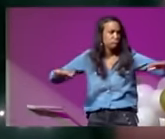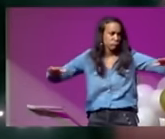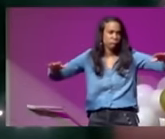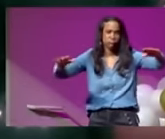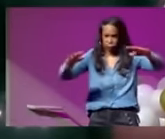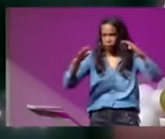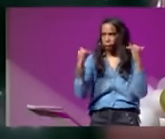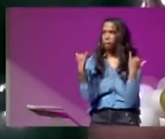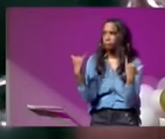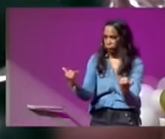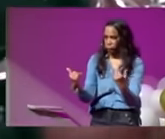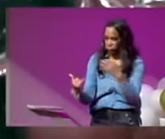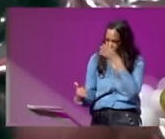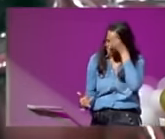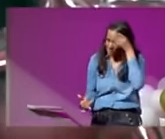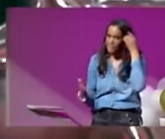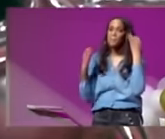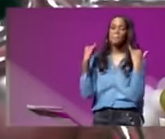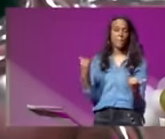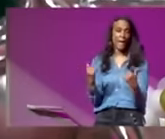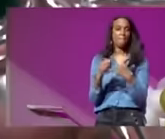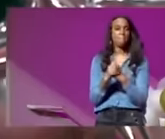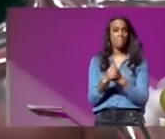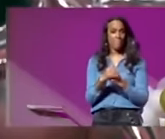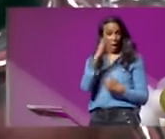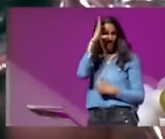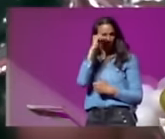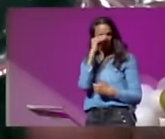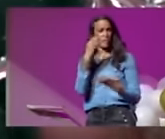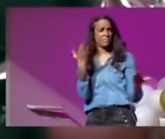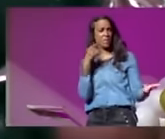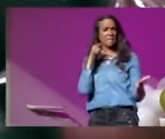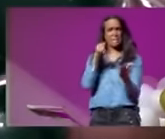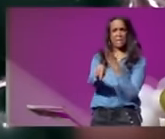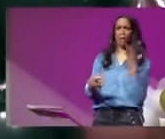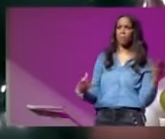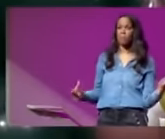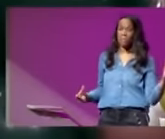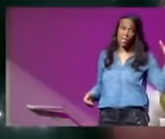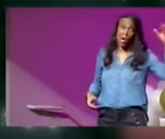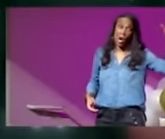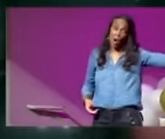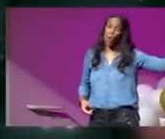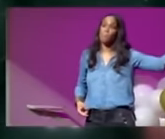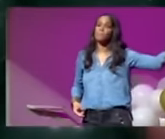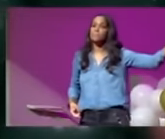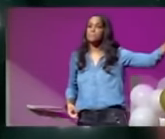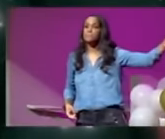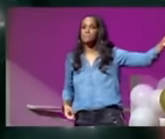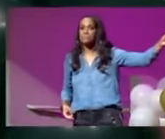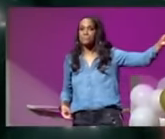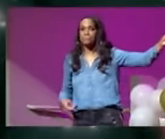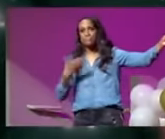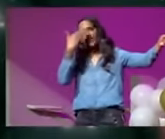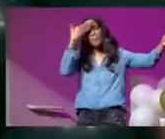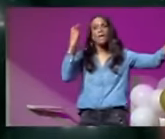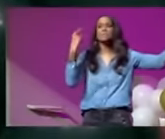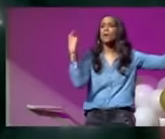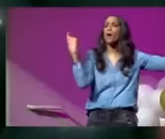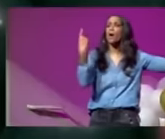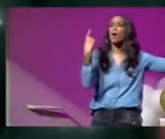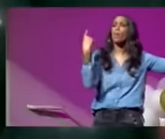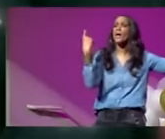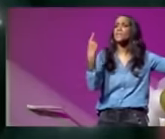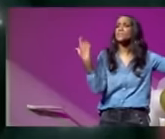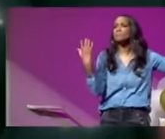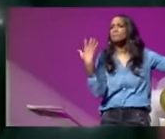is what's going on. Boys are being killed. I think I'll park right there, because there's always on